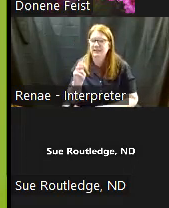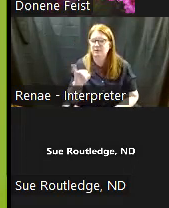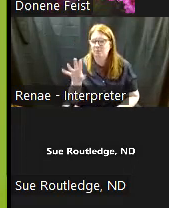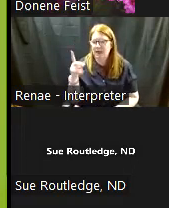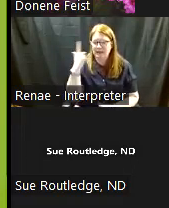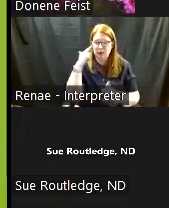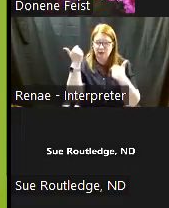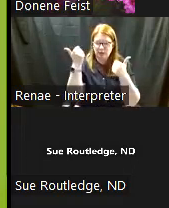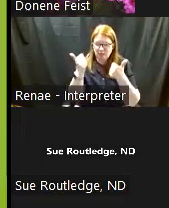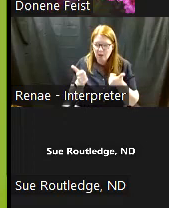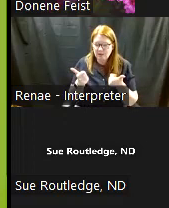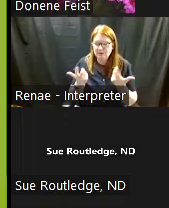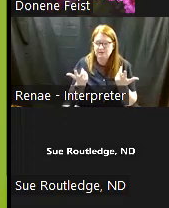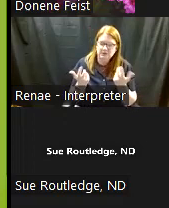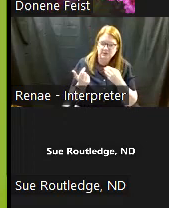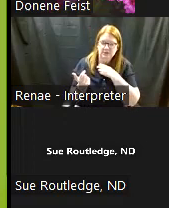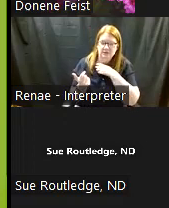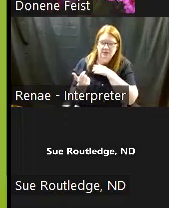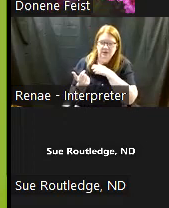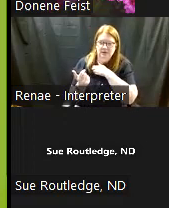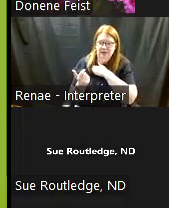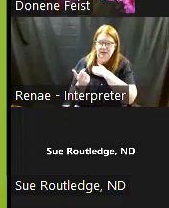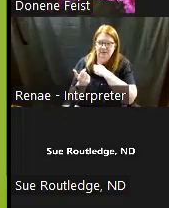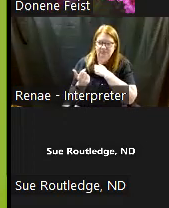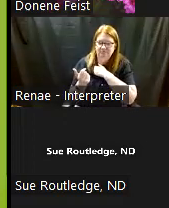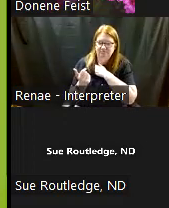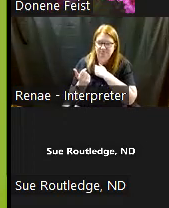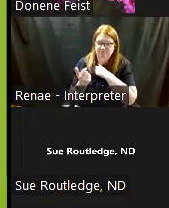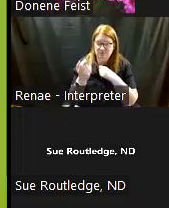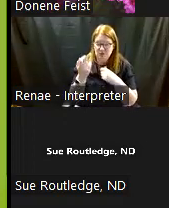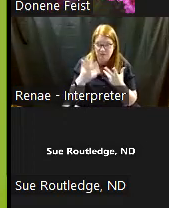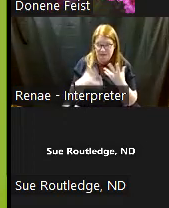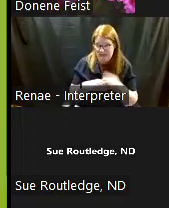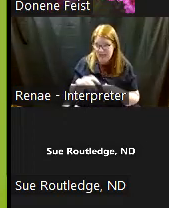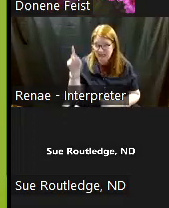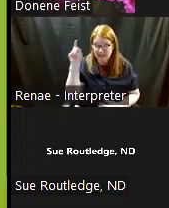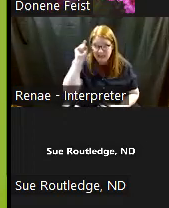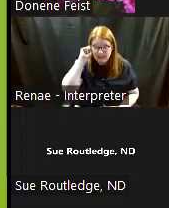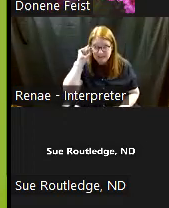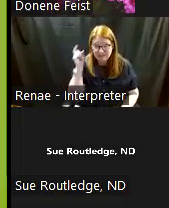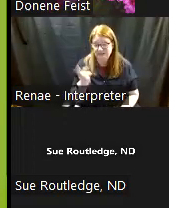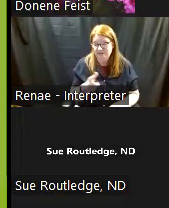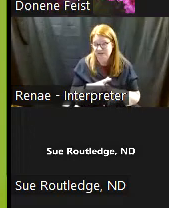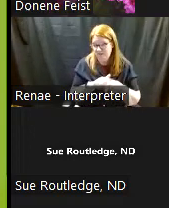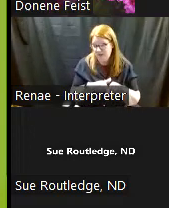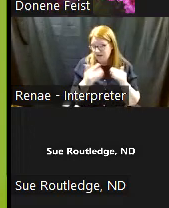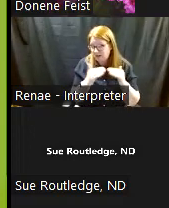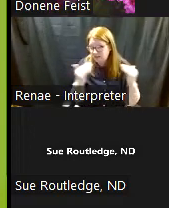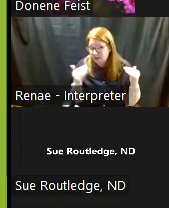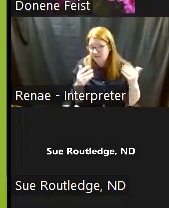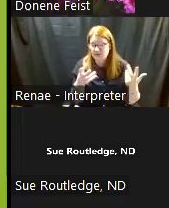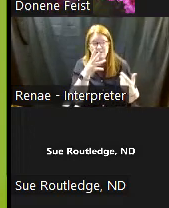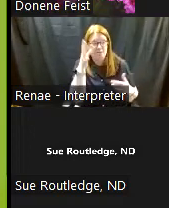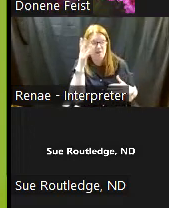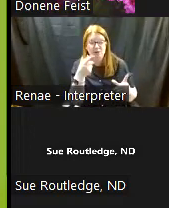and if we fit it or not. To fit it or not is a big question, depending on how mild it is and what the parents' goals are. I think